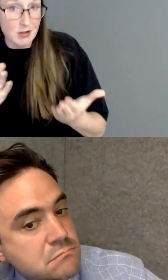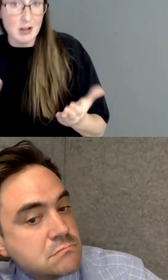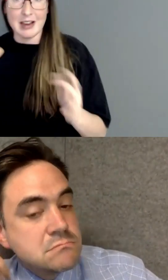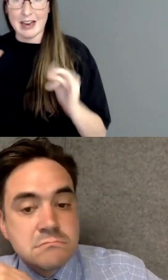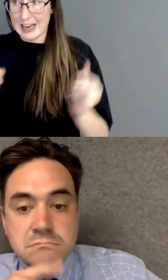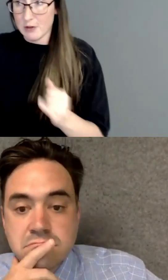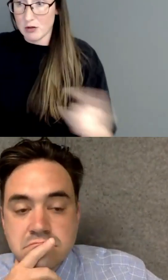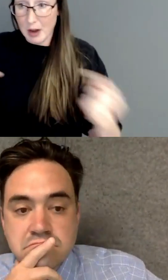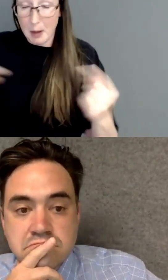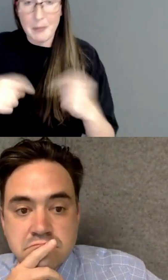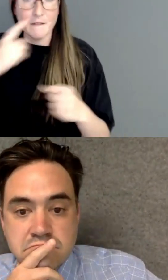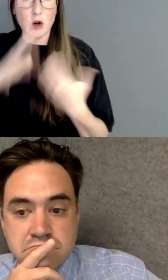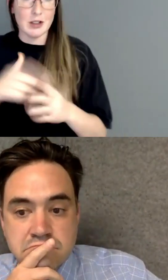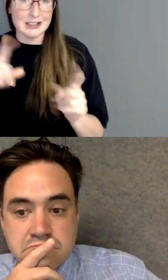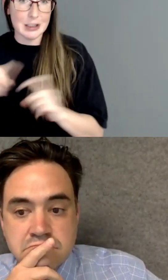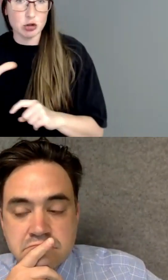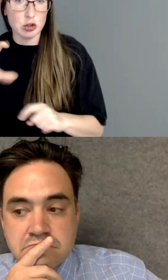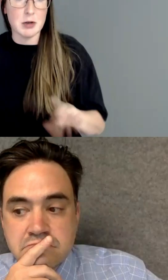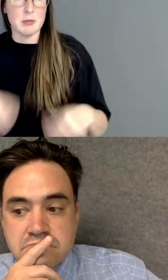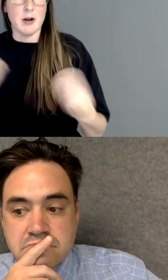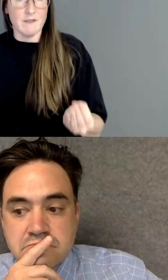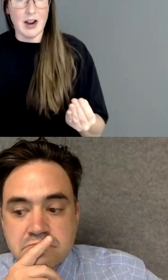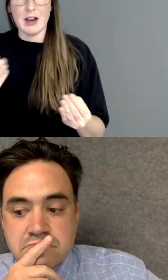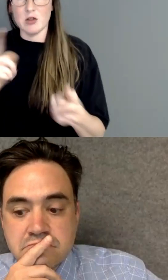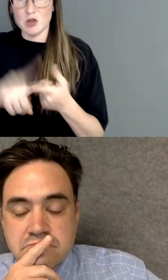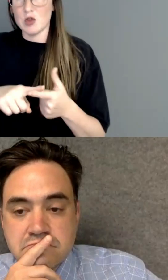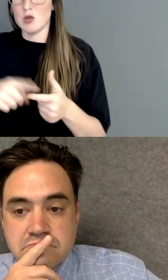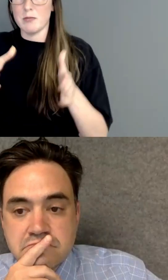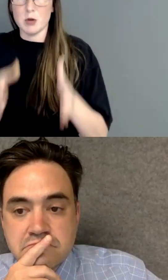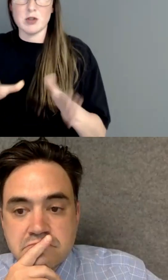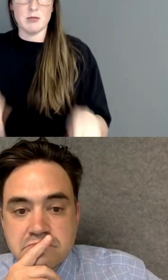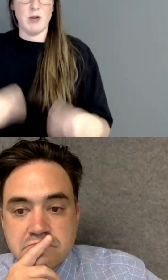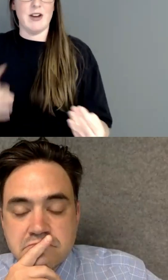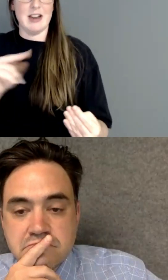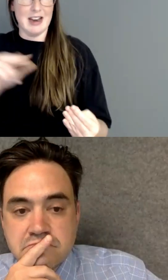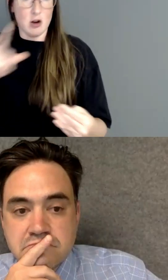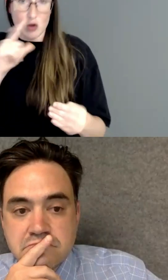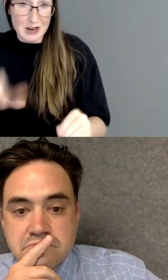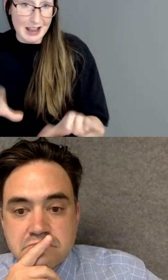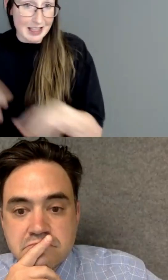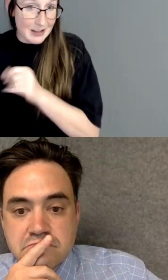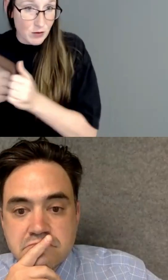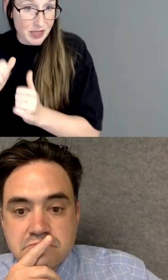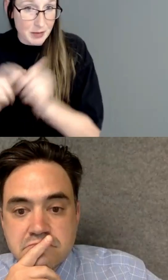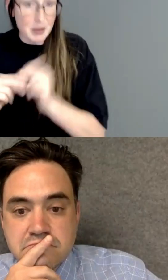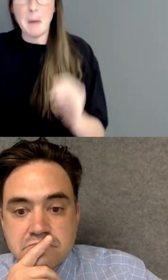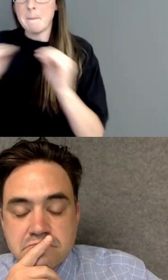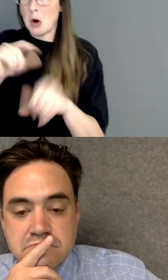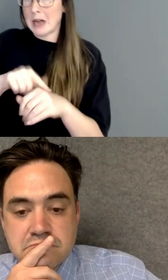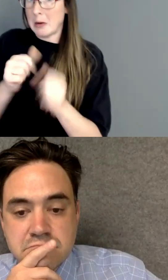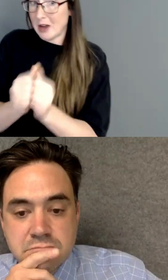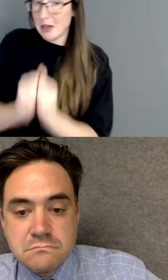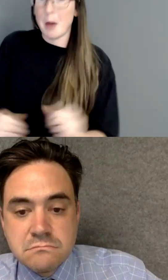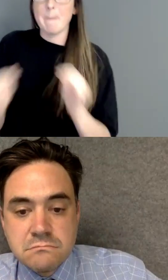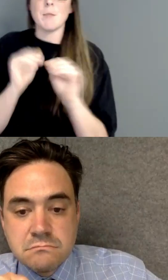offer fentanyl test strips and provide Narcan to every person who leaves the facility. The more time you have with them, the more of the ability you